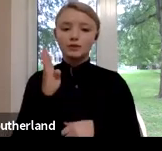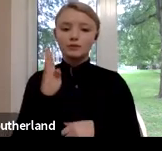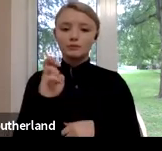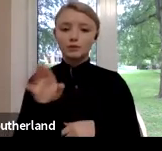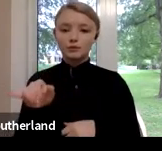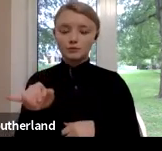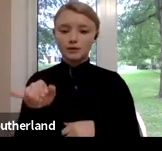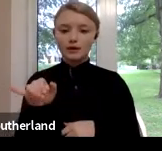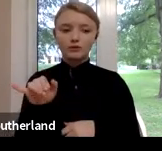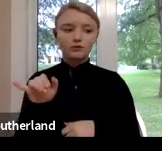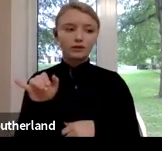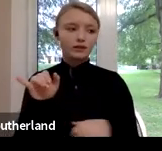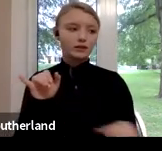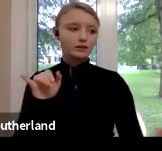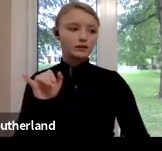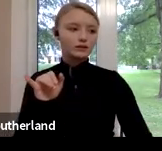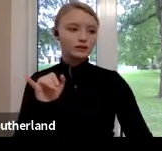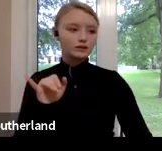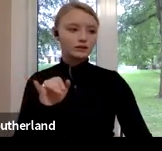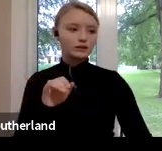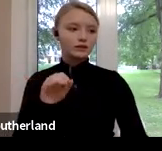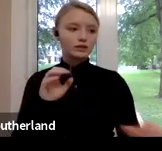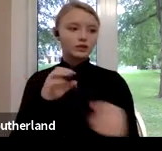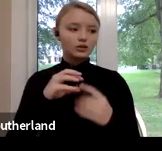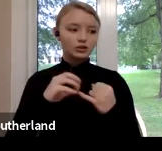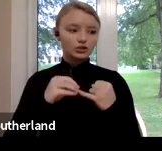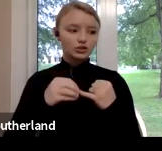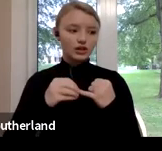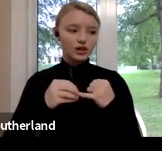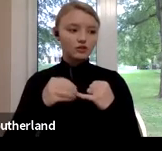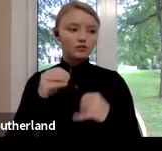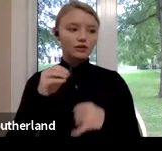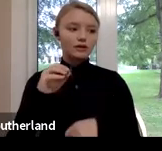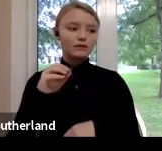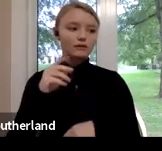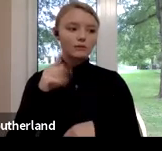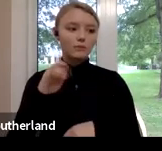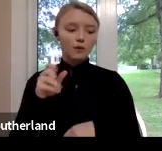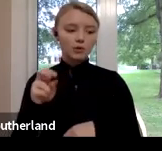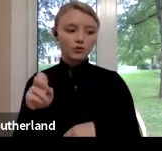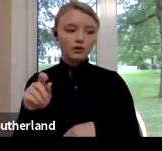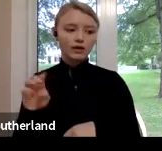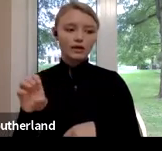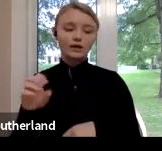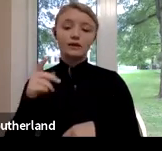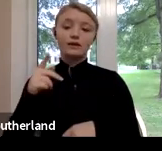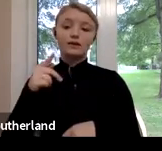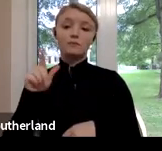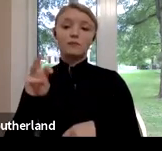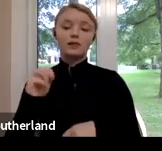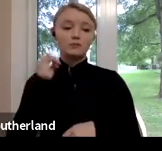aronia, cherry, pomegranate, and plum juices, natural stevia extract, grape